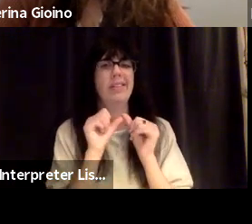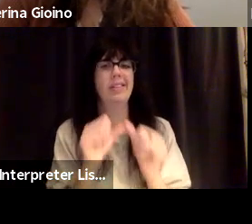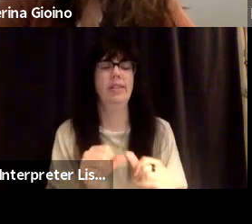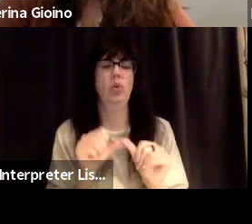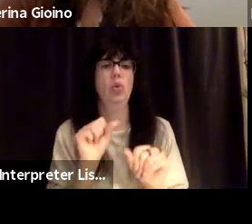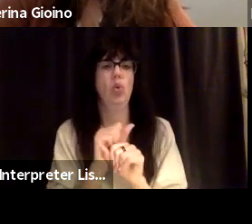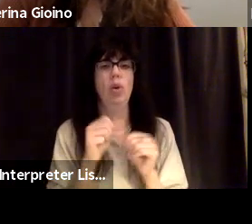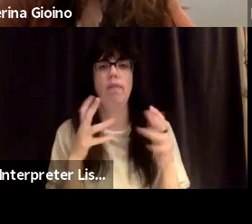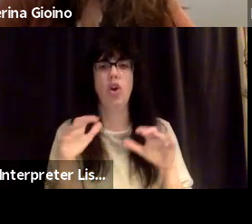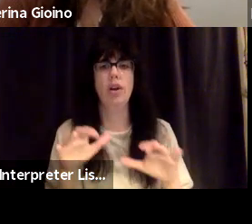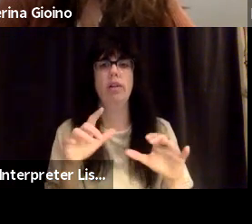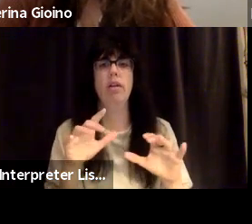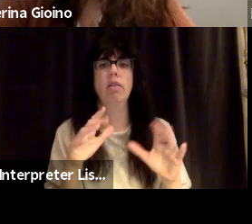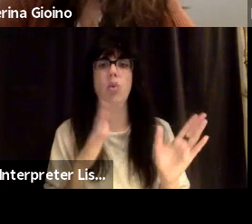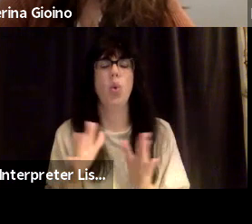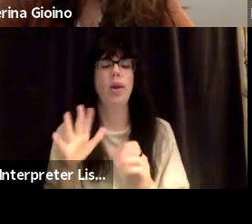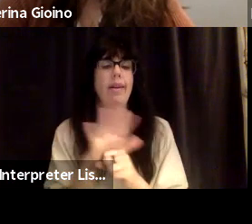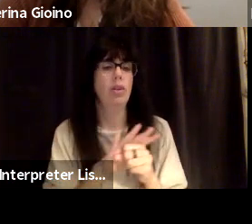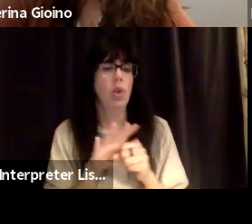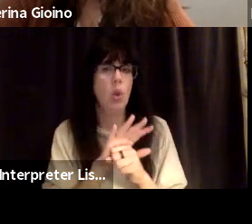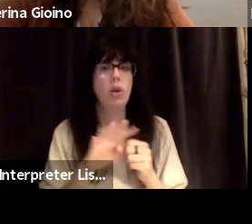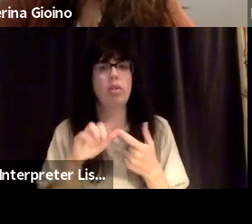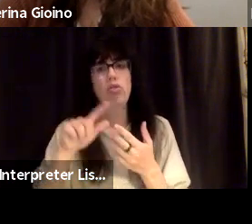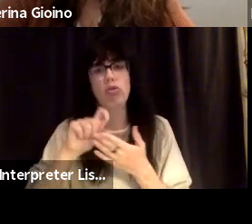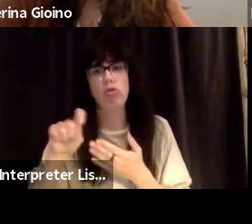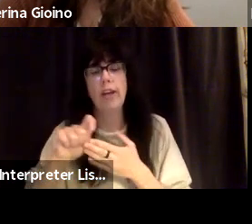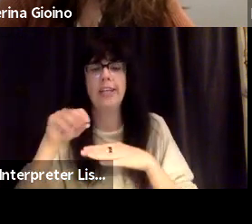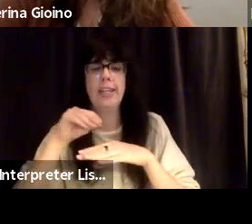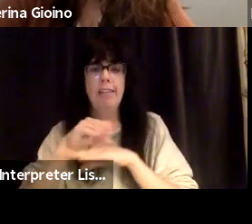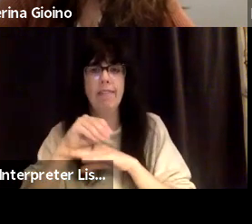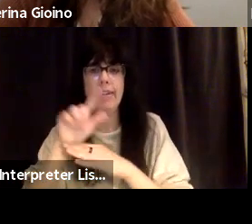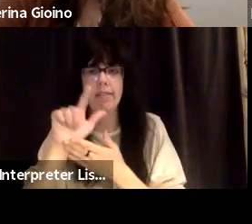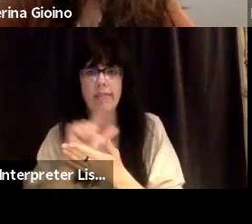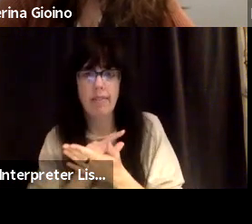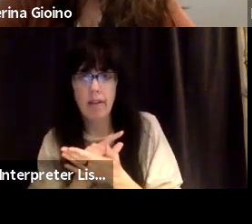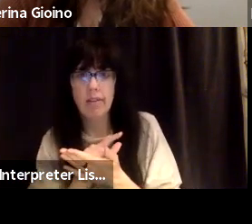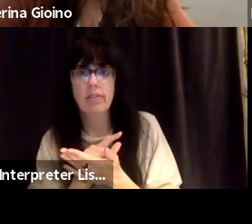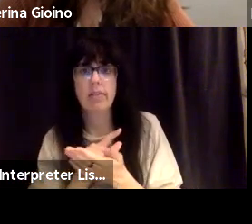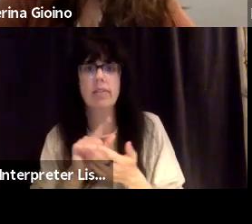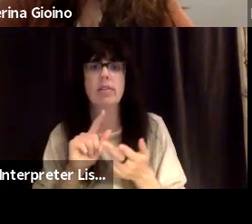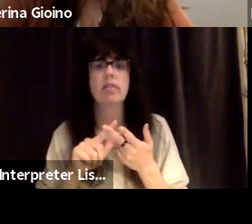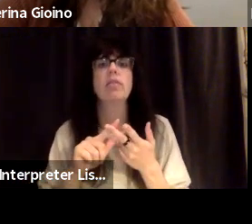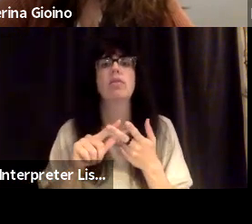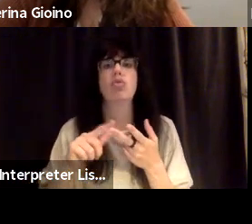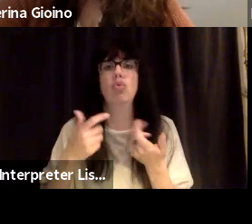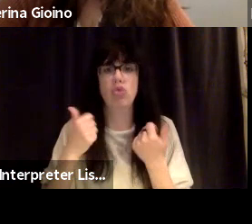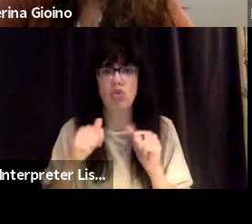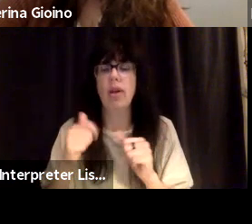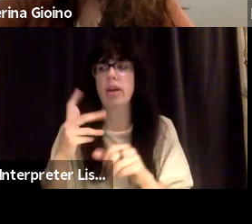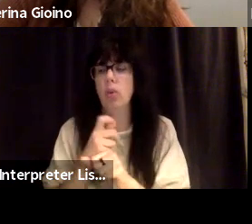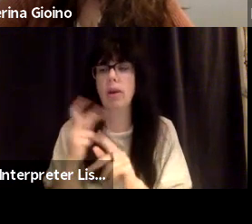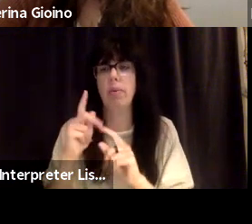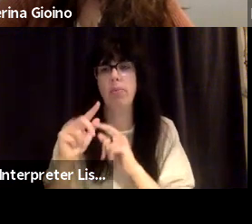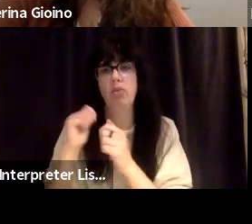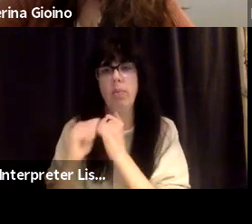done, from organizing locally within my community to writing and advising on legislation, to whipping the votes of electeds to pass laws and budget initiatives,